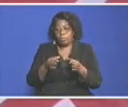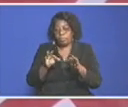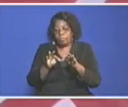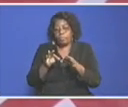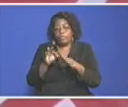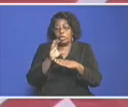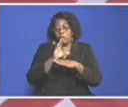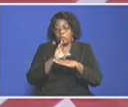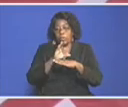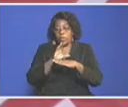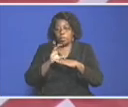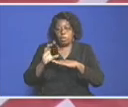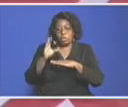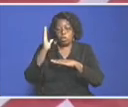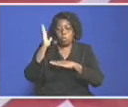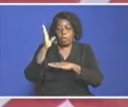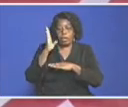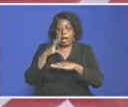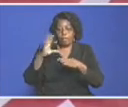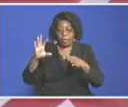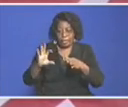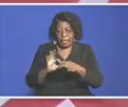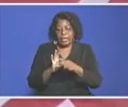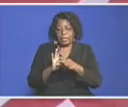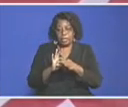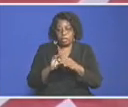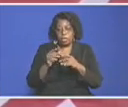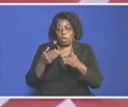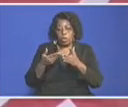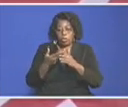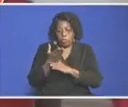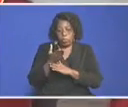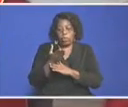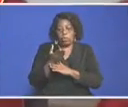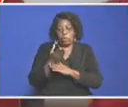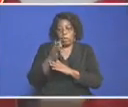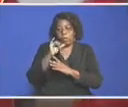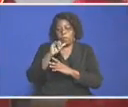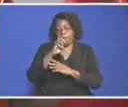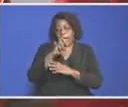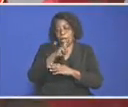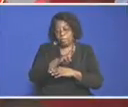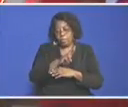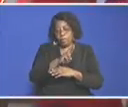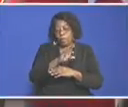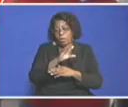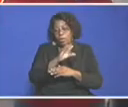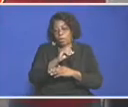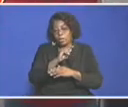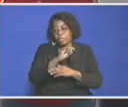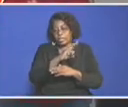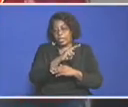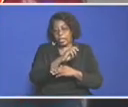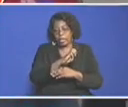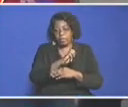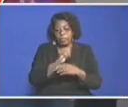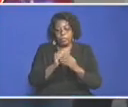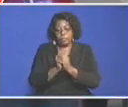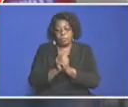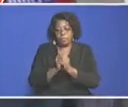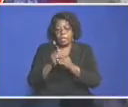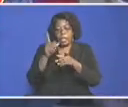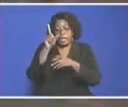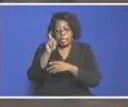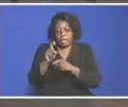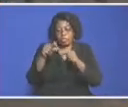commercial establishment should be connected through fiber optic broadband. The Prime Minister maintains, though, he needs Grand Bahama voters